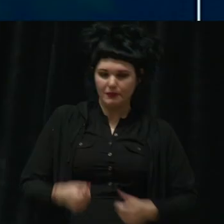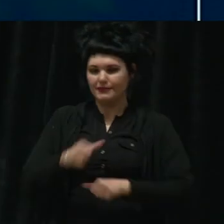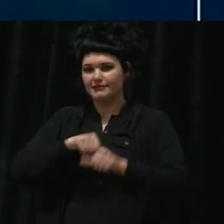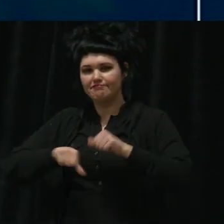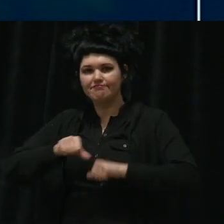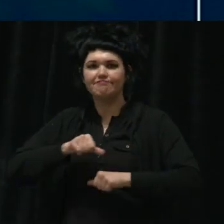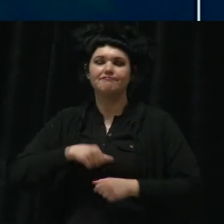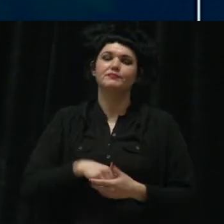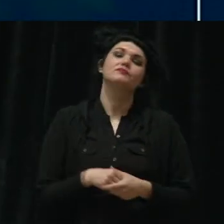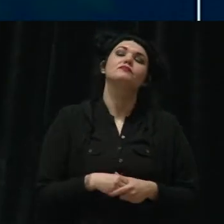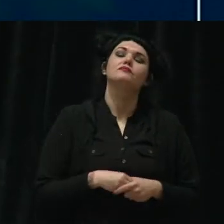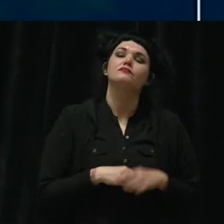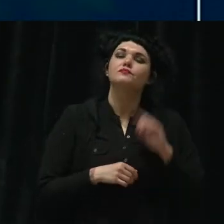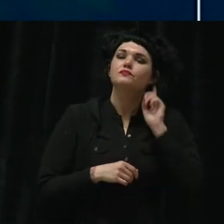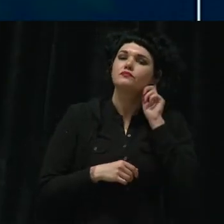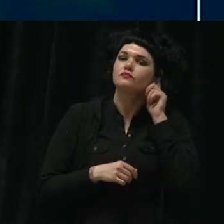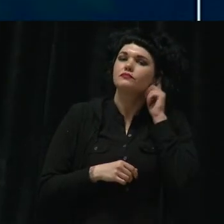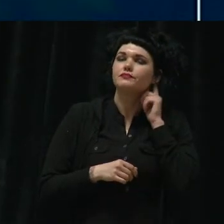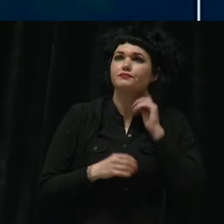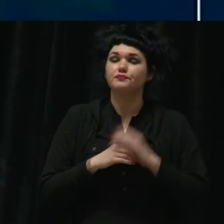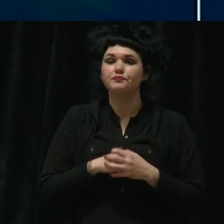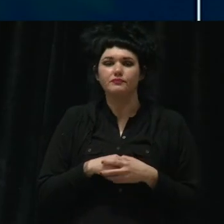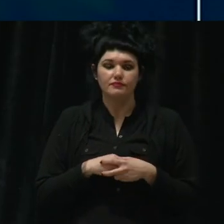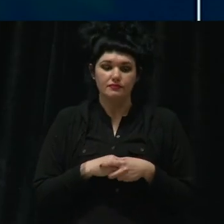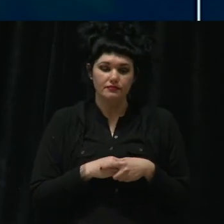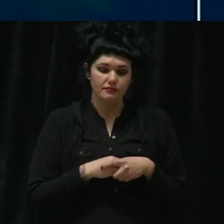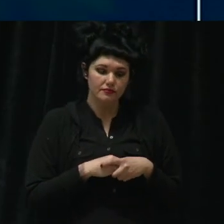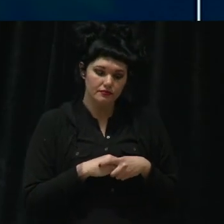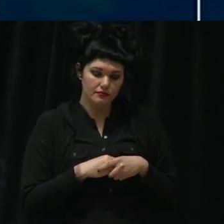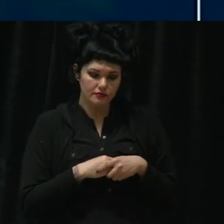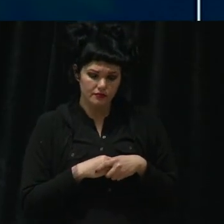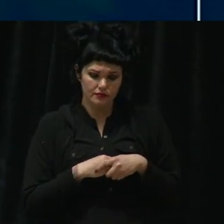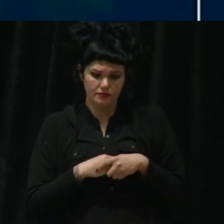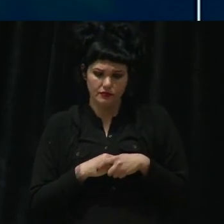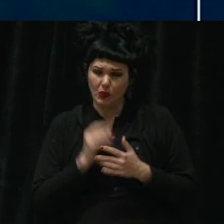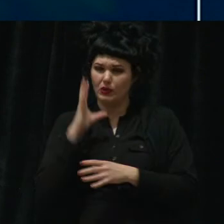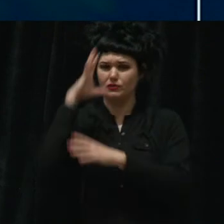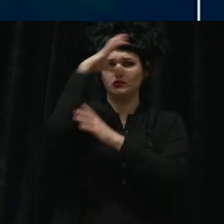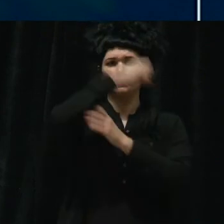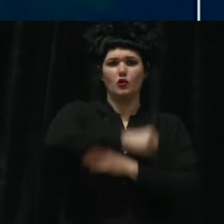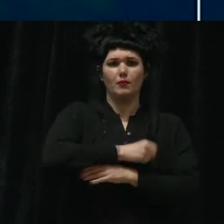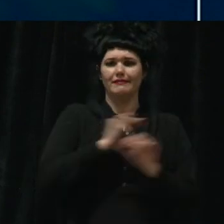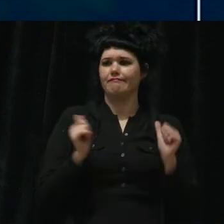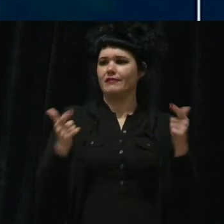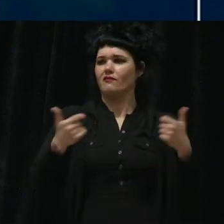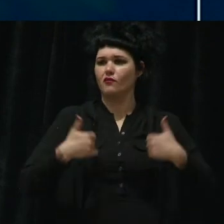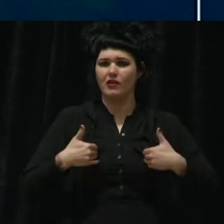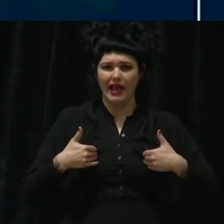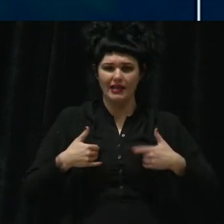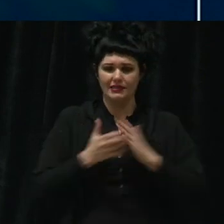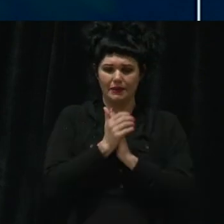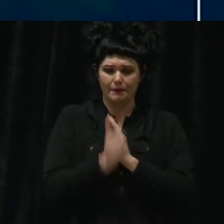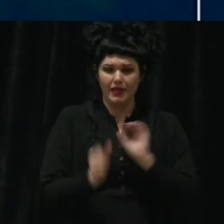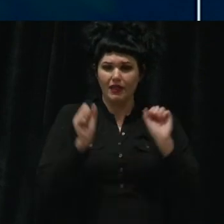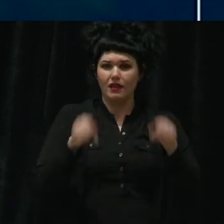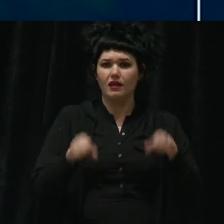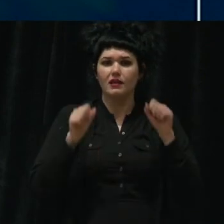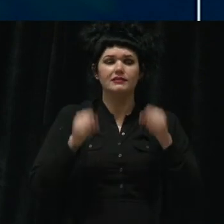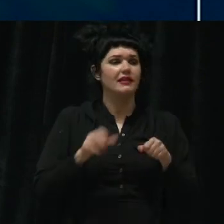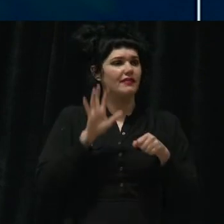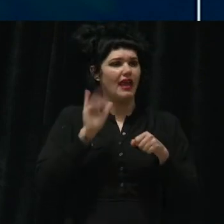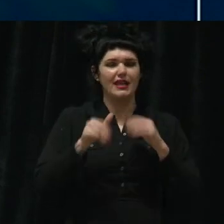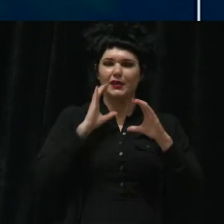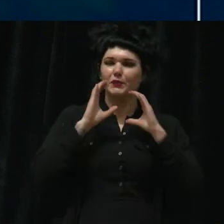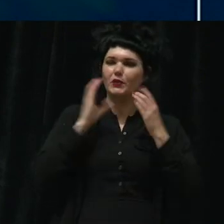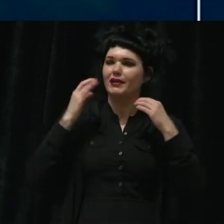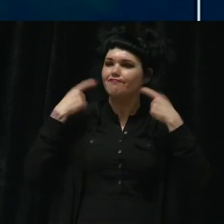And to assume that everybody has the ability to interact effectively across differences